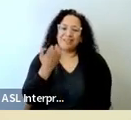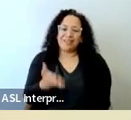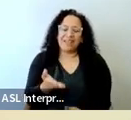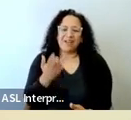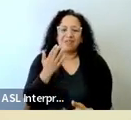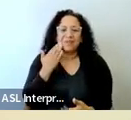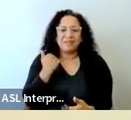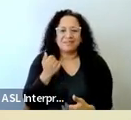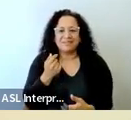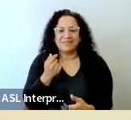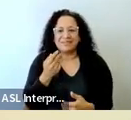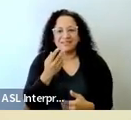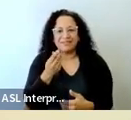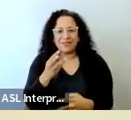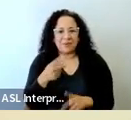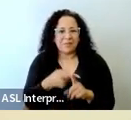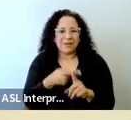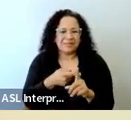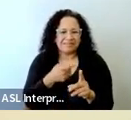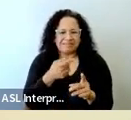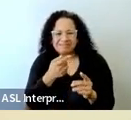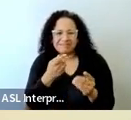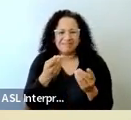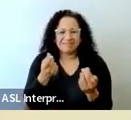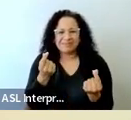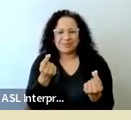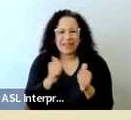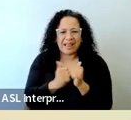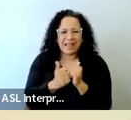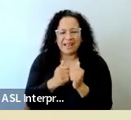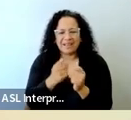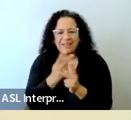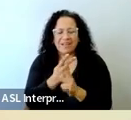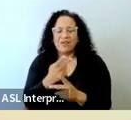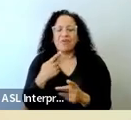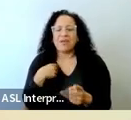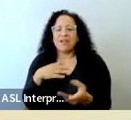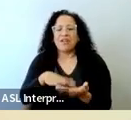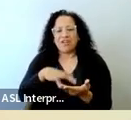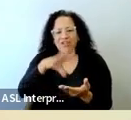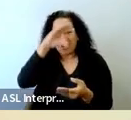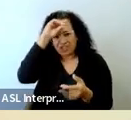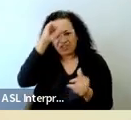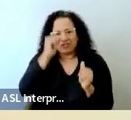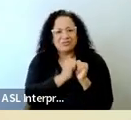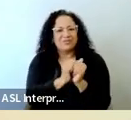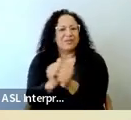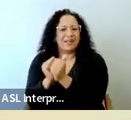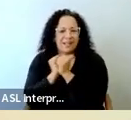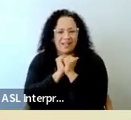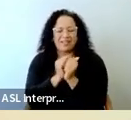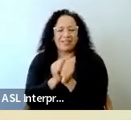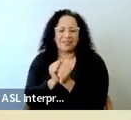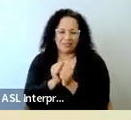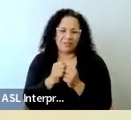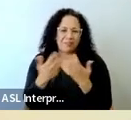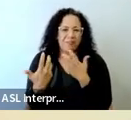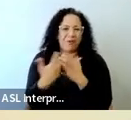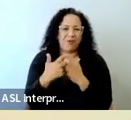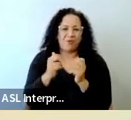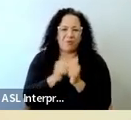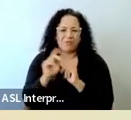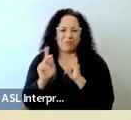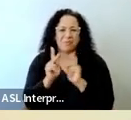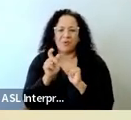it was a couple of months of figuring out what to do. And again, we learned together very much in partnership with the folks that we serve. We can